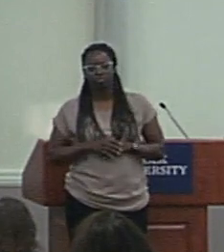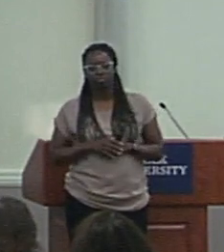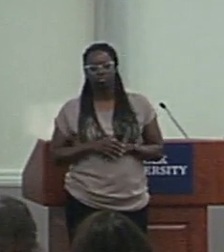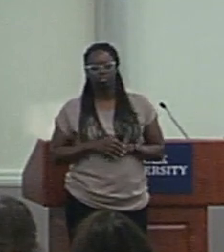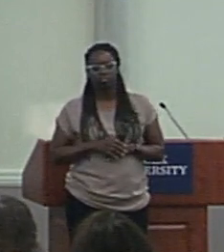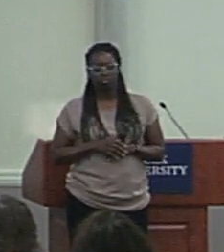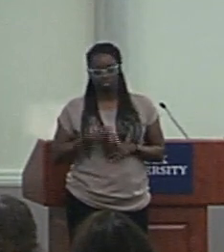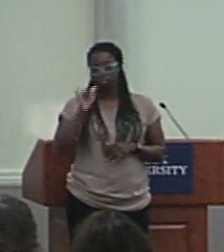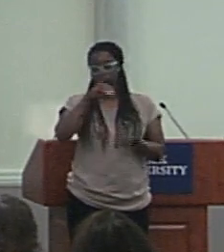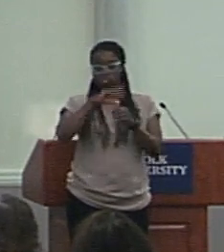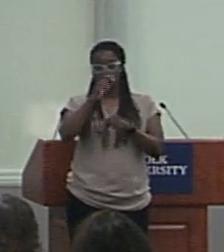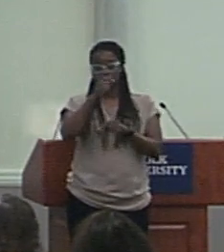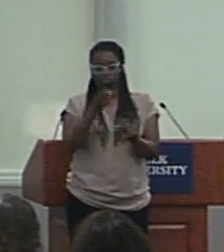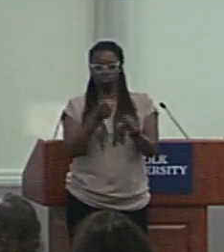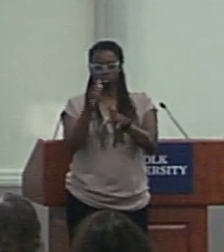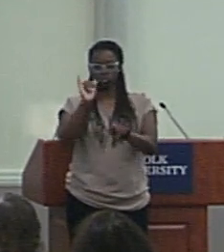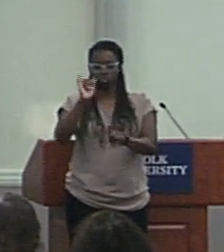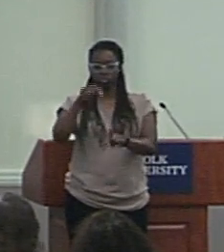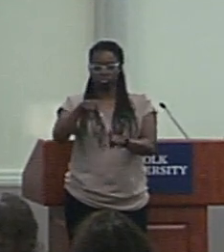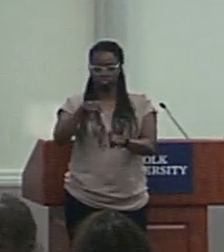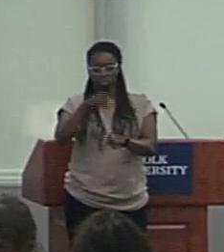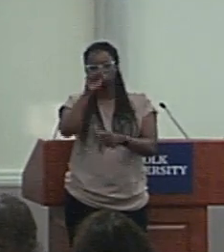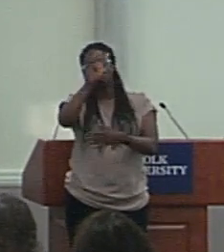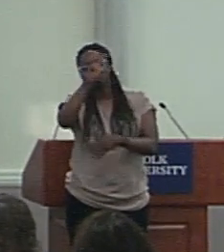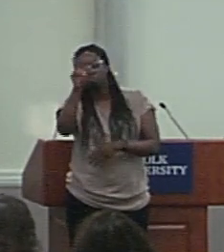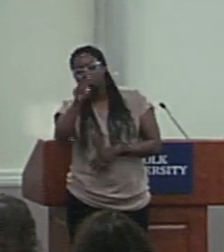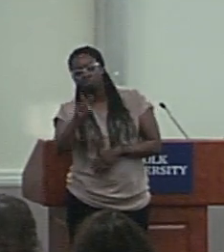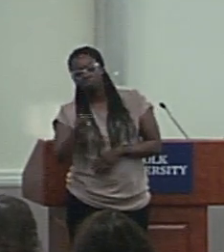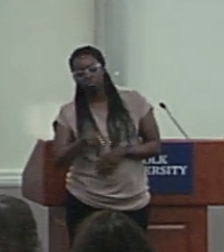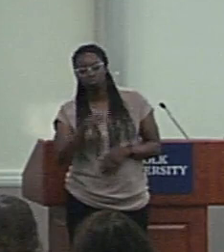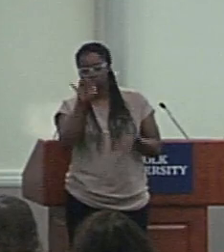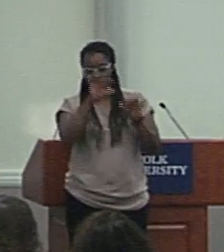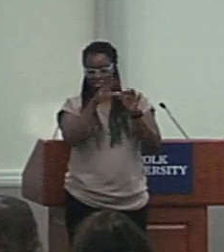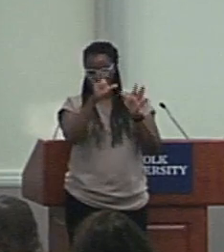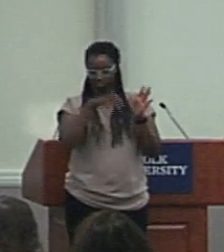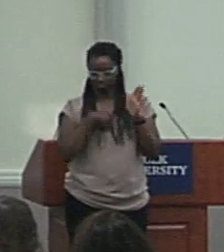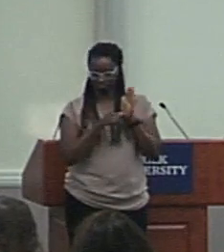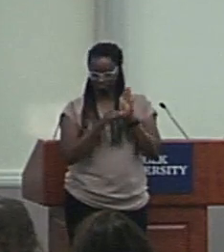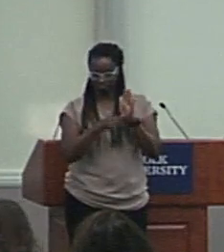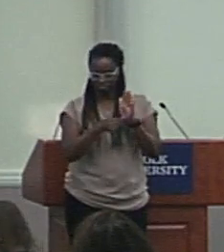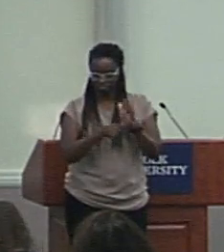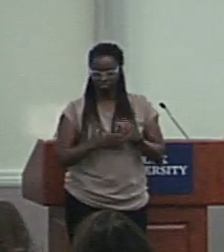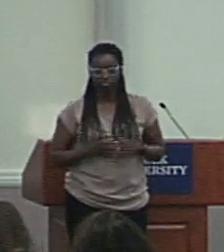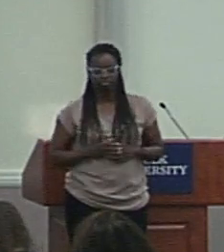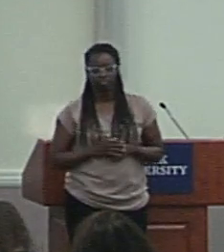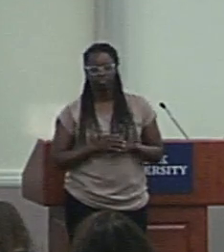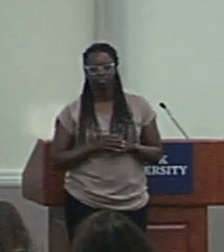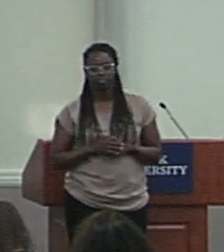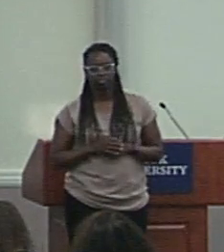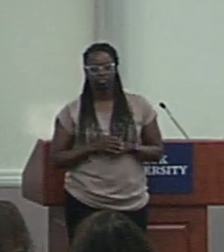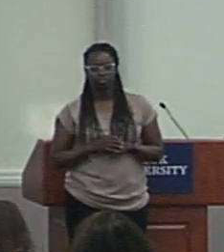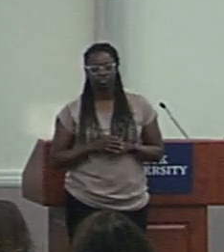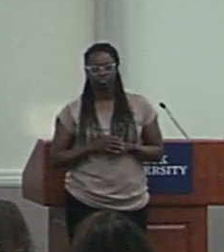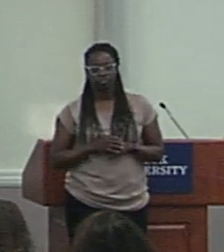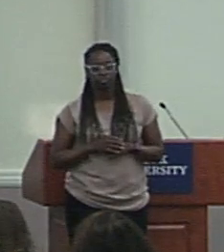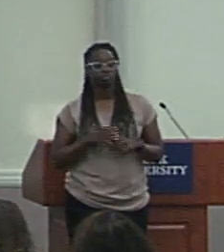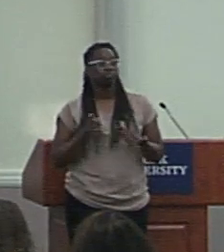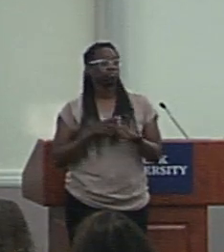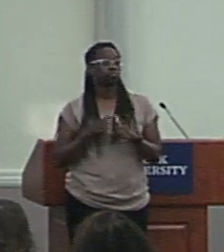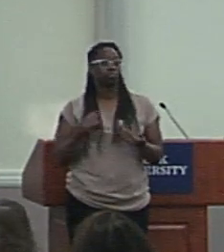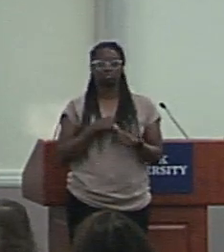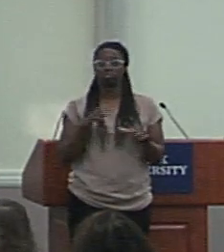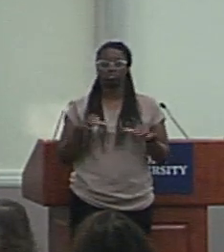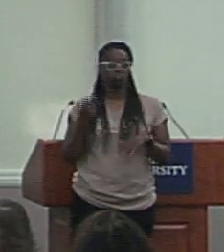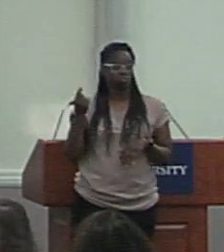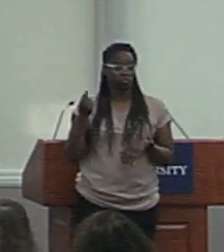to read. But some highlights that I will mention. The first thing that we worked very closely with last year was outdoor dining.